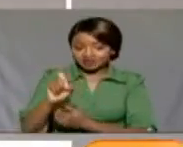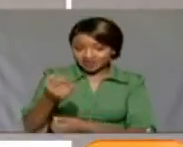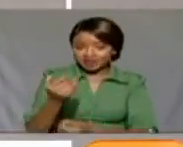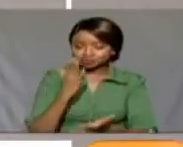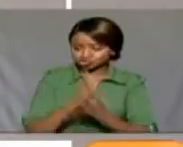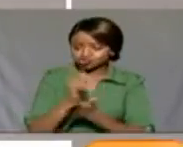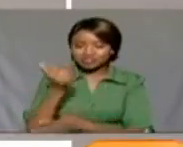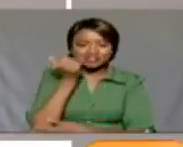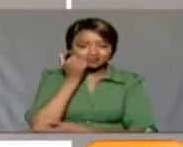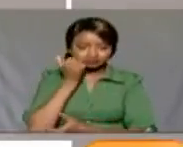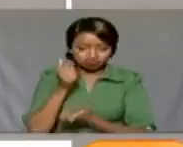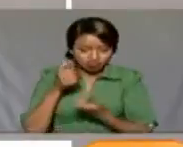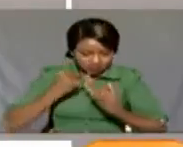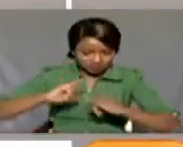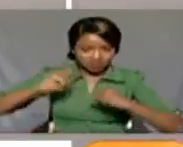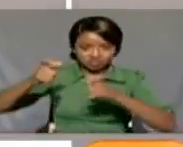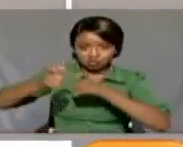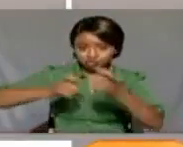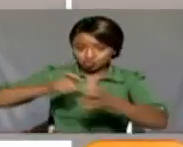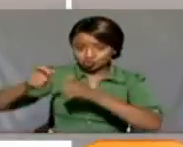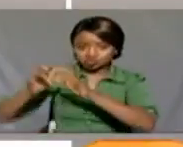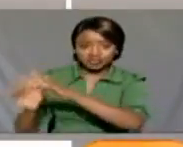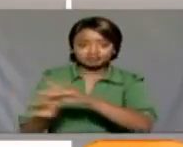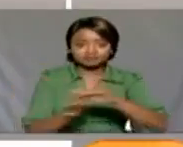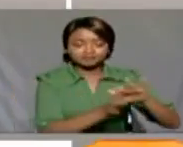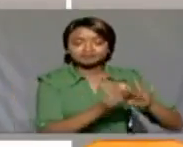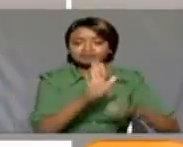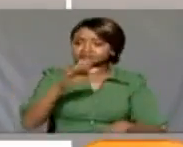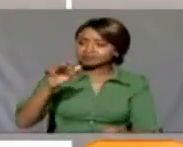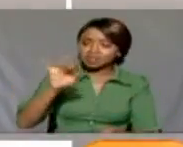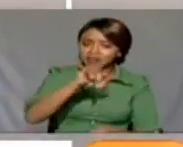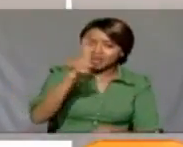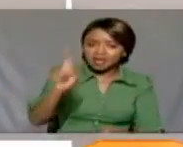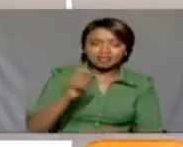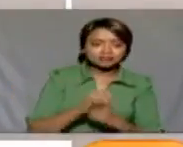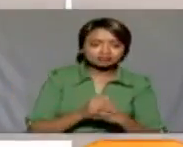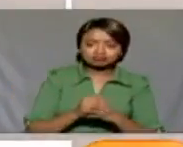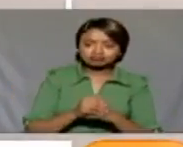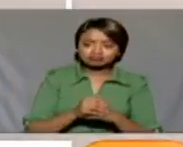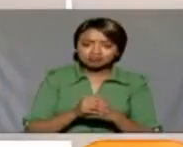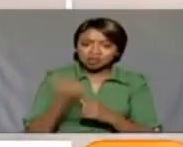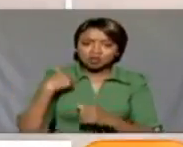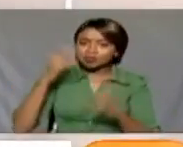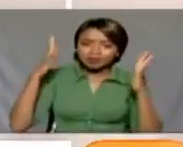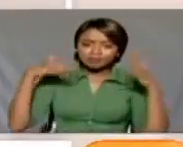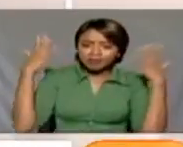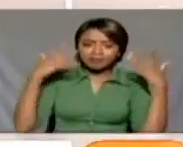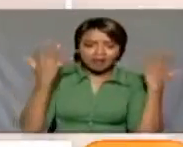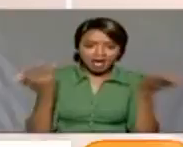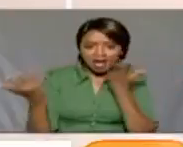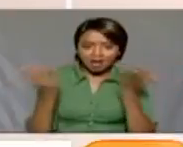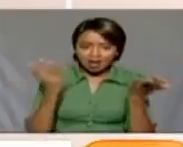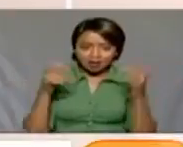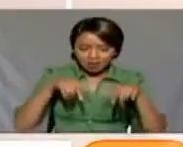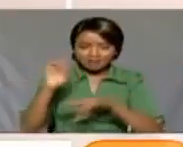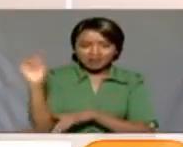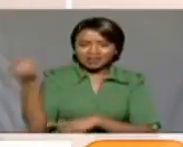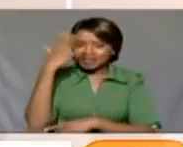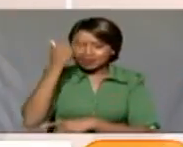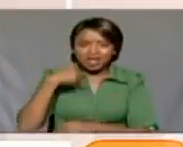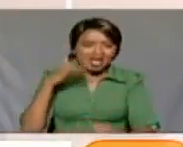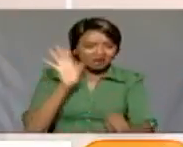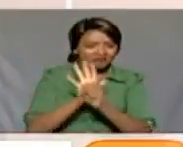been contained. Doctor, Chef, can I ask you, I mean, how worried should we be here in Kenya? Because there's a lot of traffic